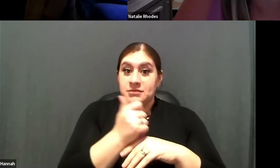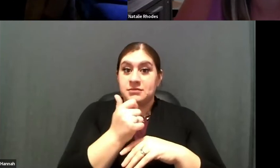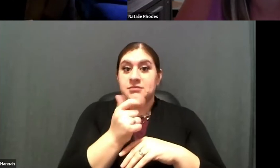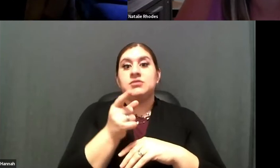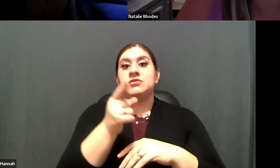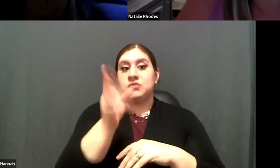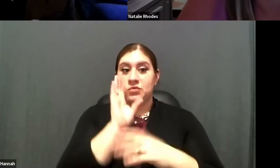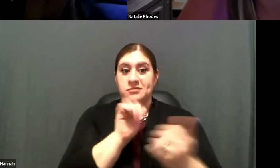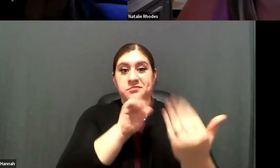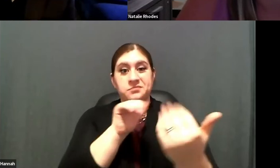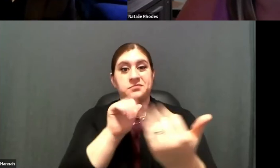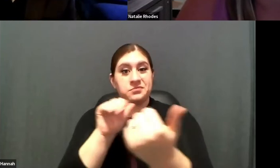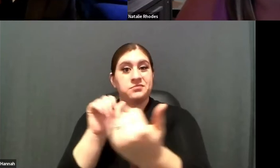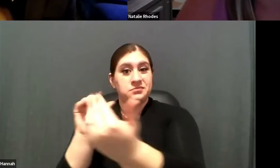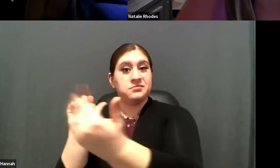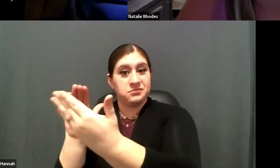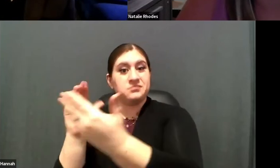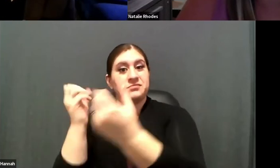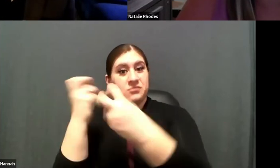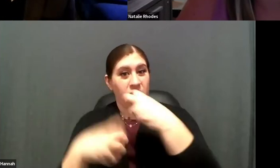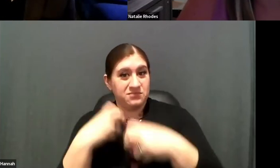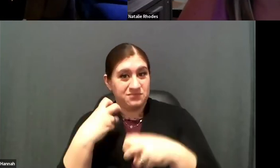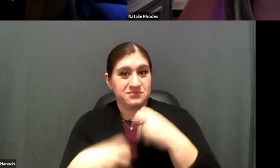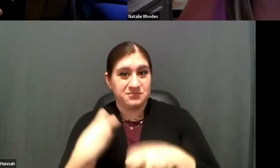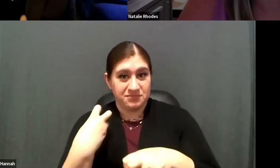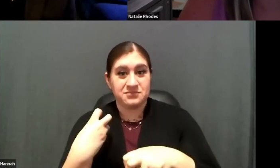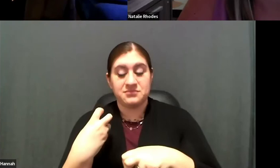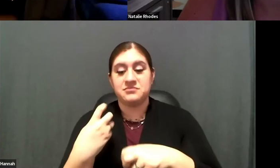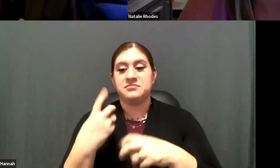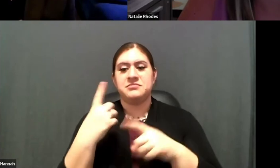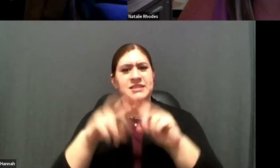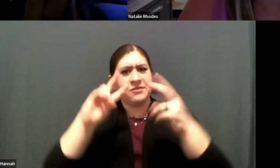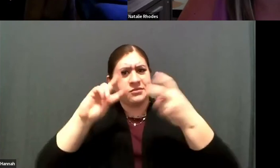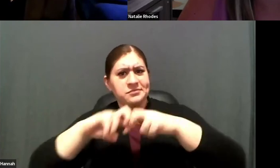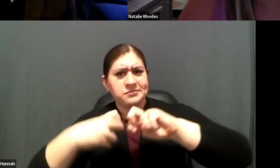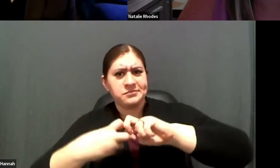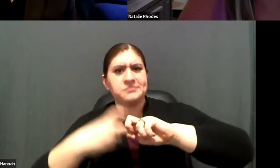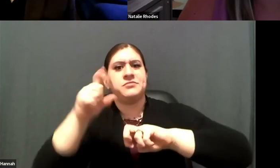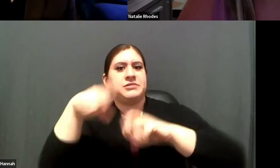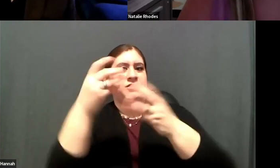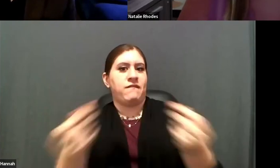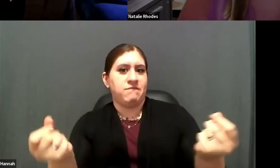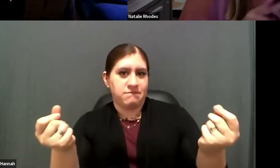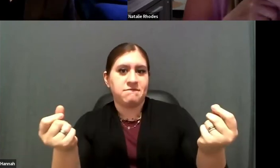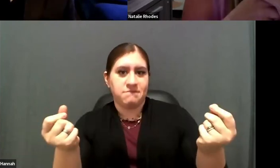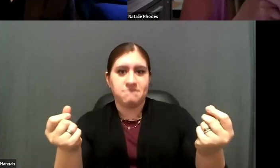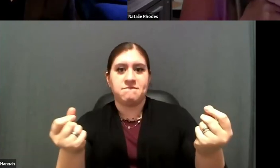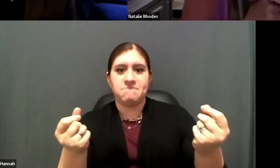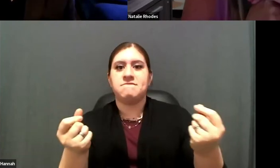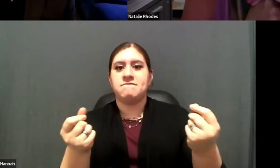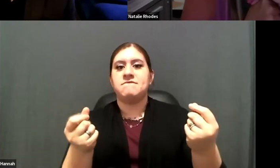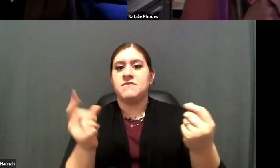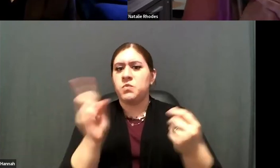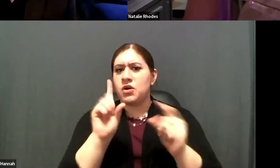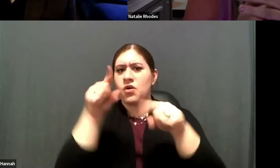going to come across problems, issues that need to be solved. So where do you go